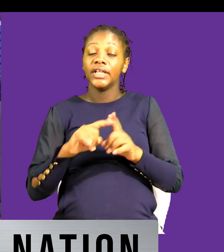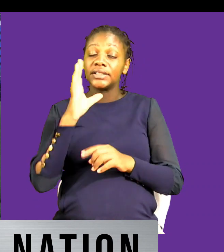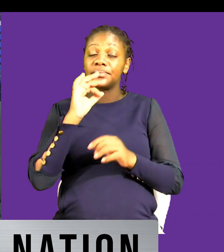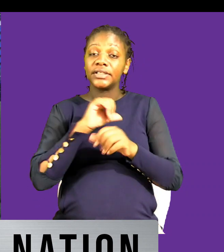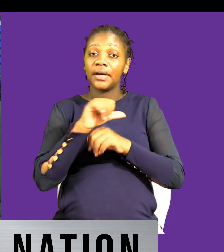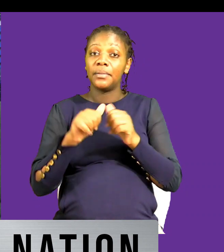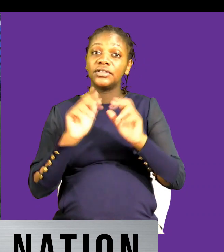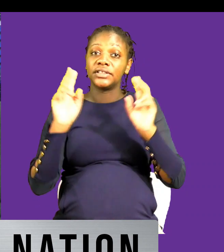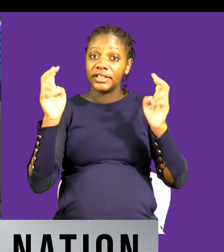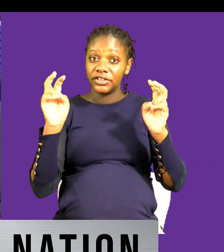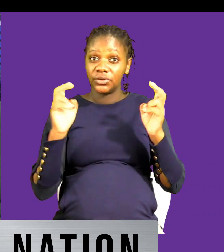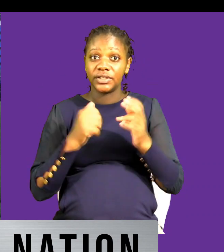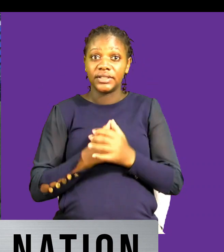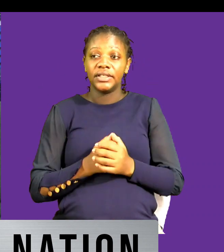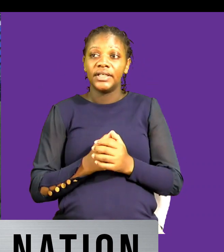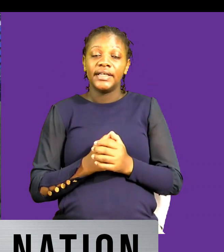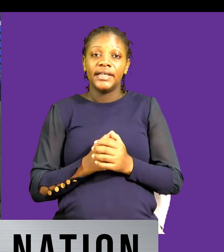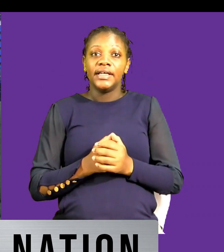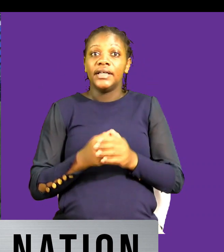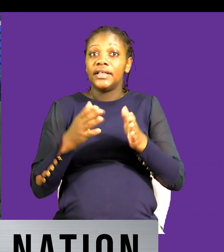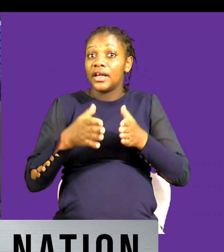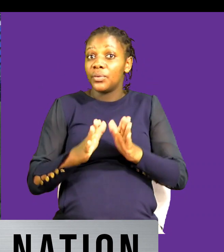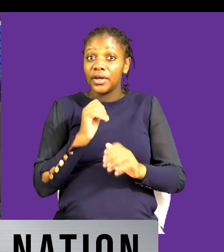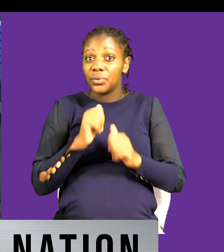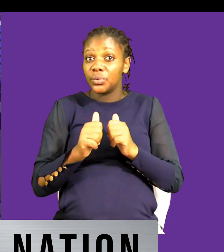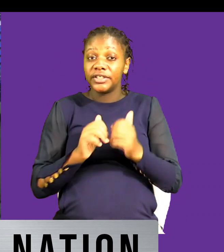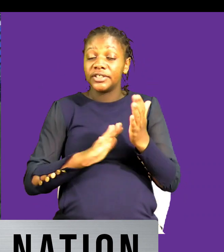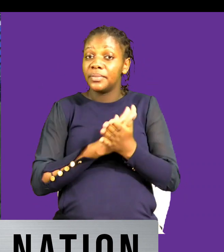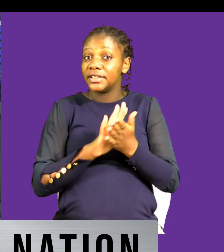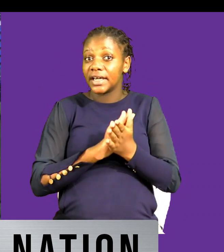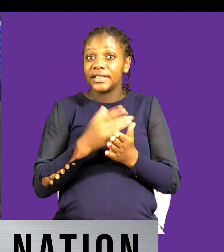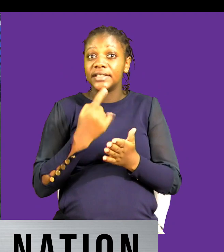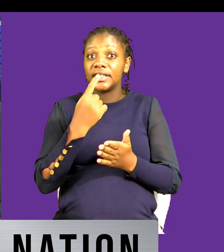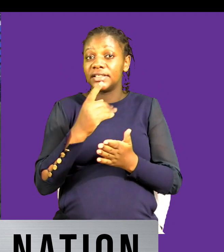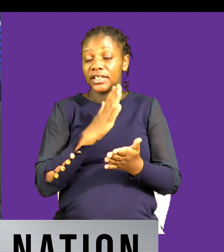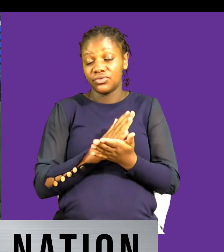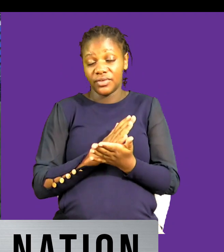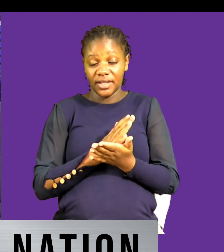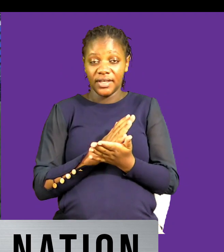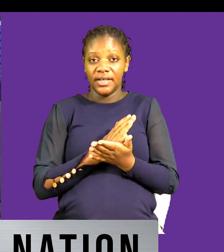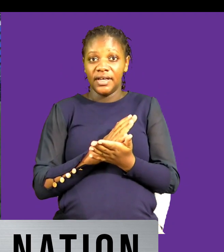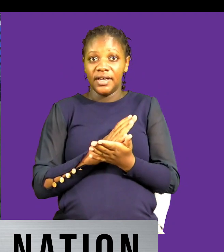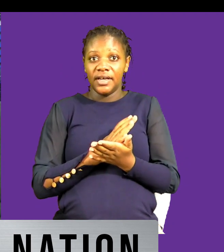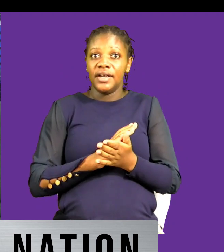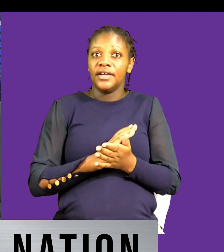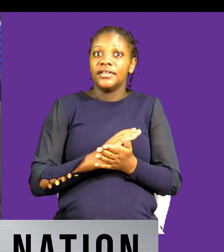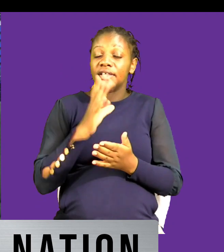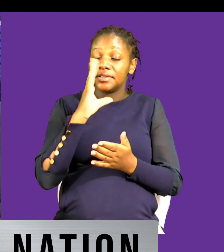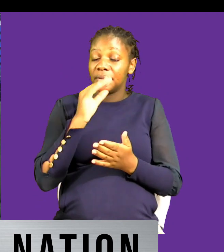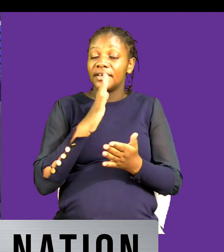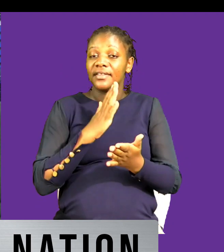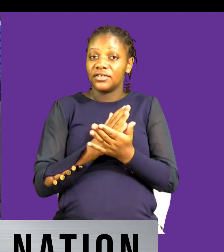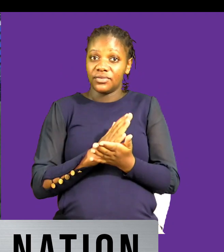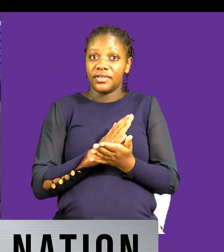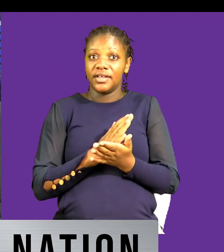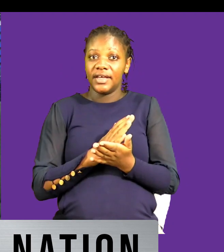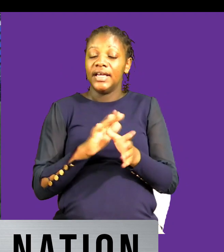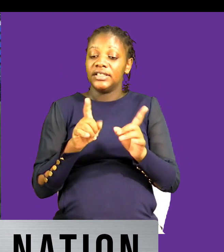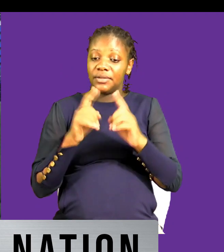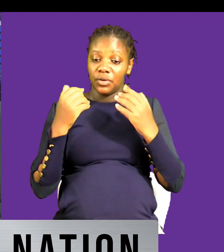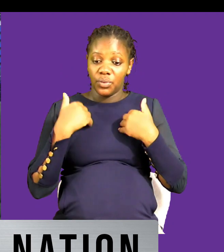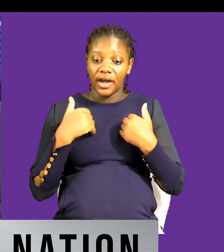issues in a manner that basically says the truth. They used to speak the truth to power. We are having a